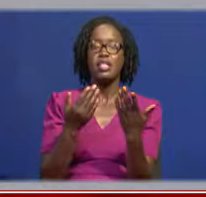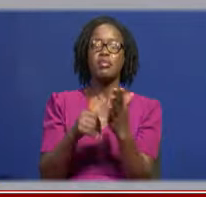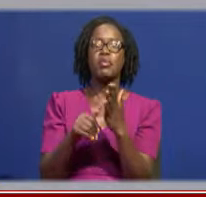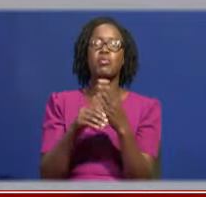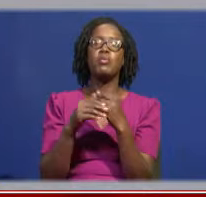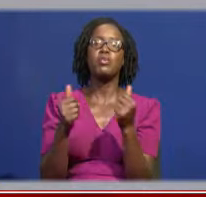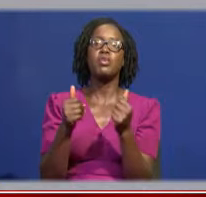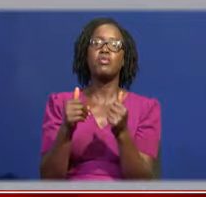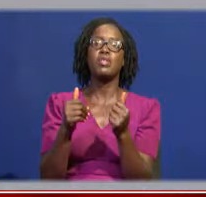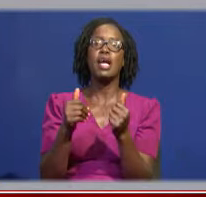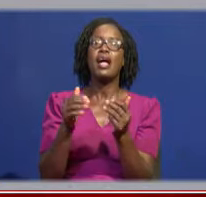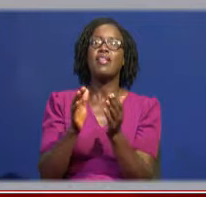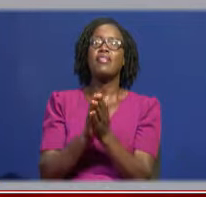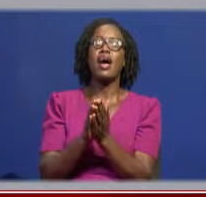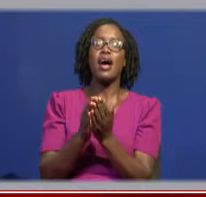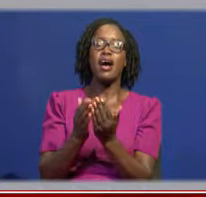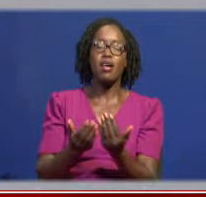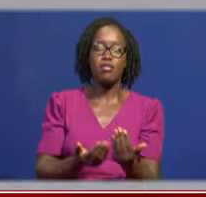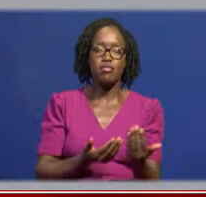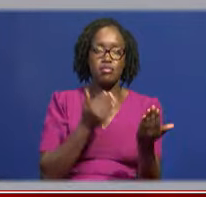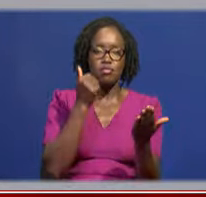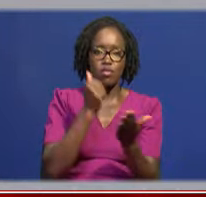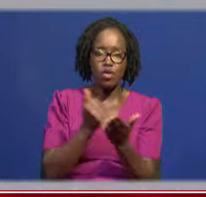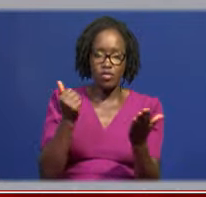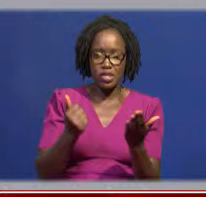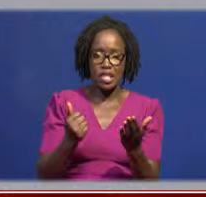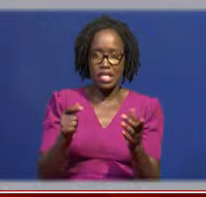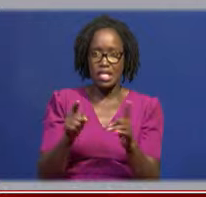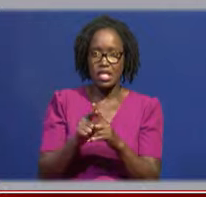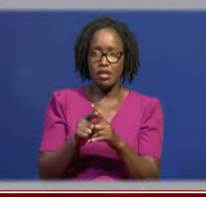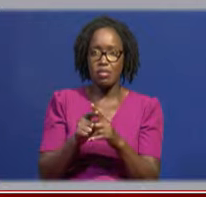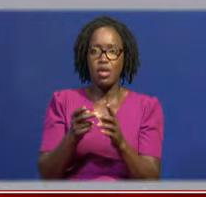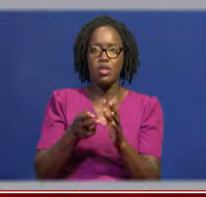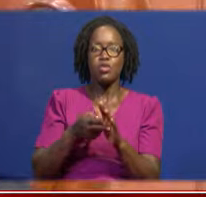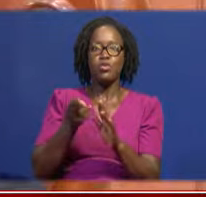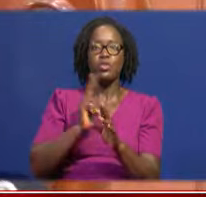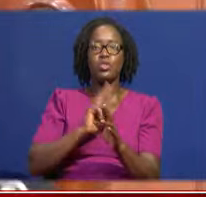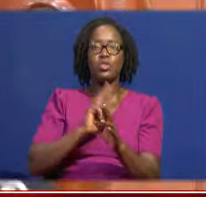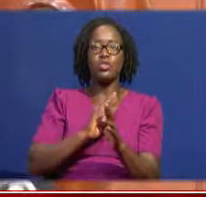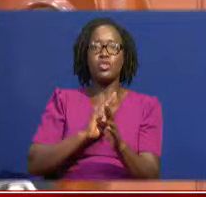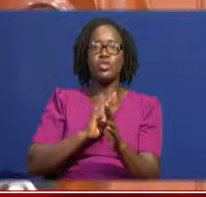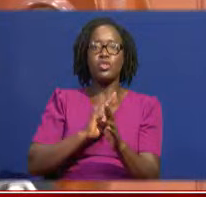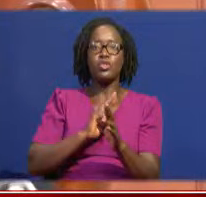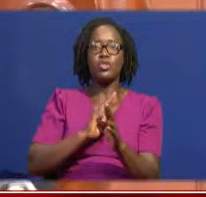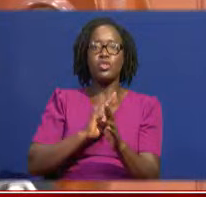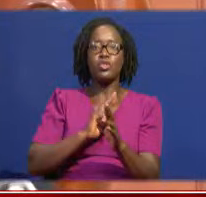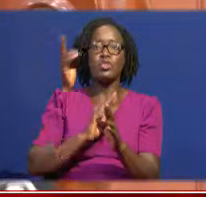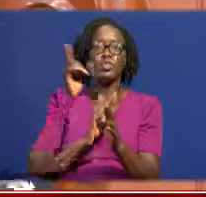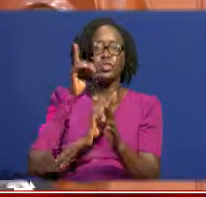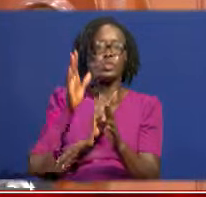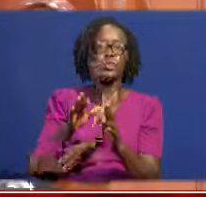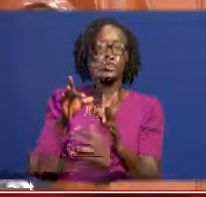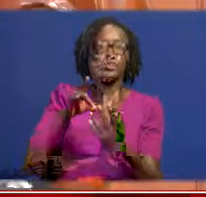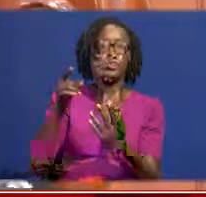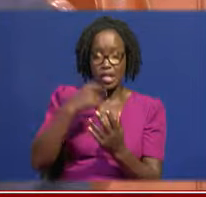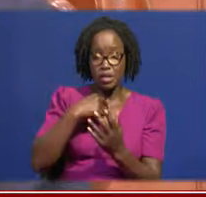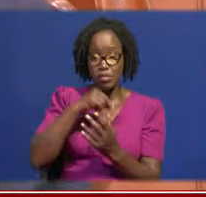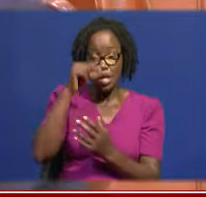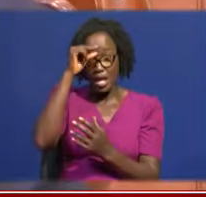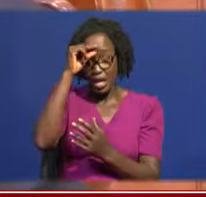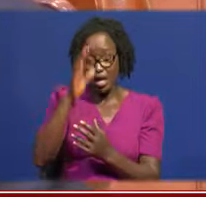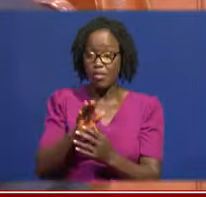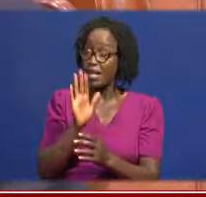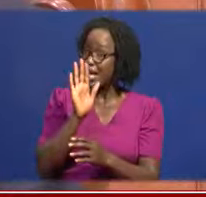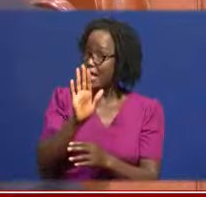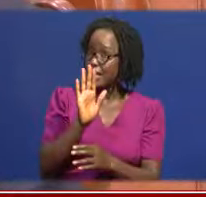unlocked, clinic officers are now threatening to withdraw their services from Monday. Me to be the governor,